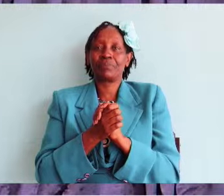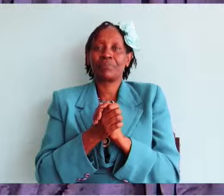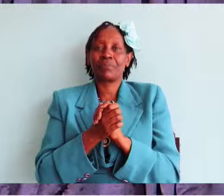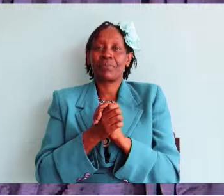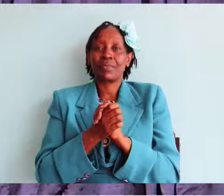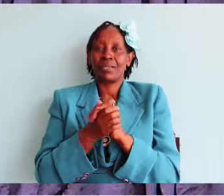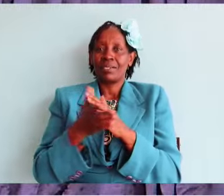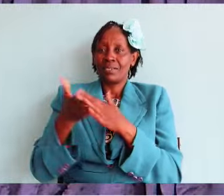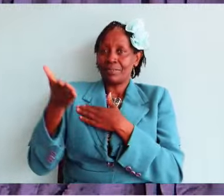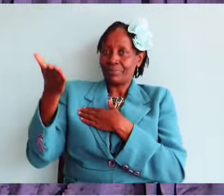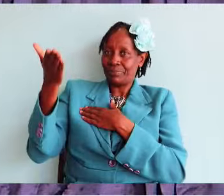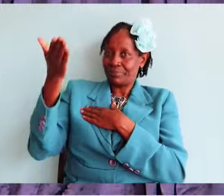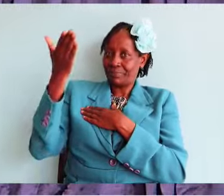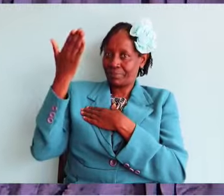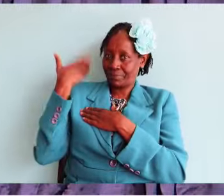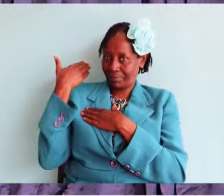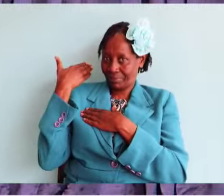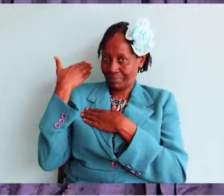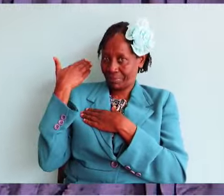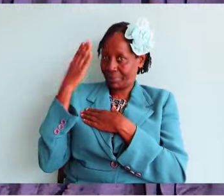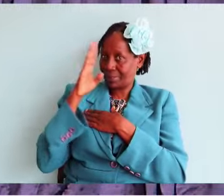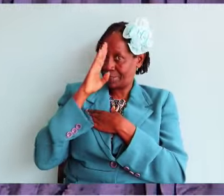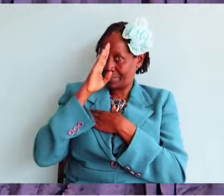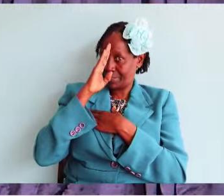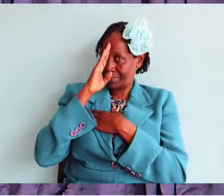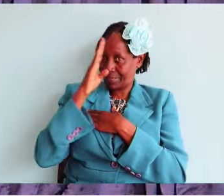Last Sunday, it was Gideon,